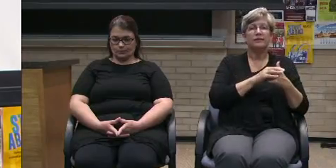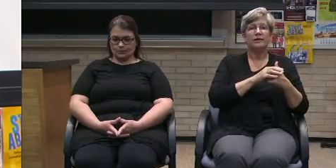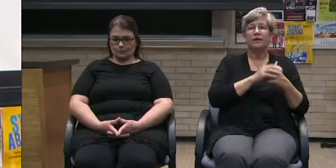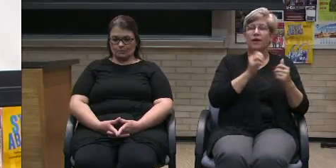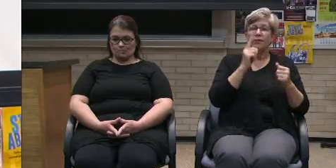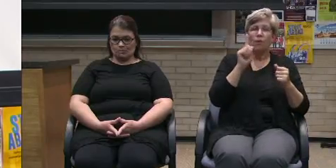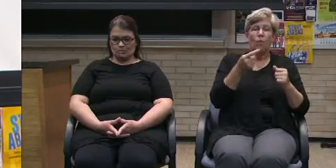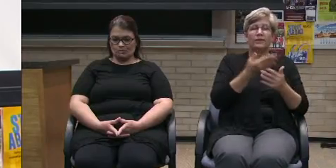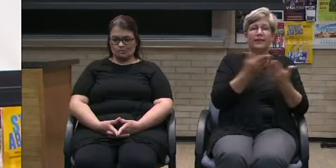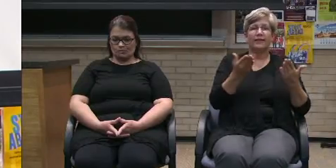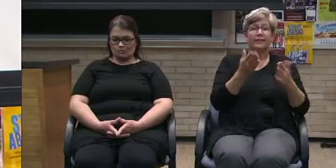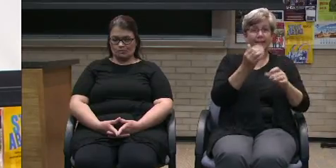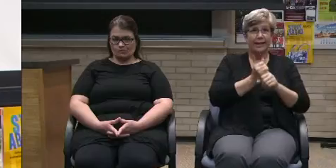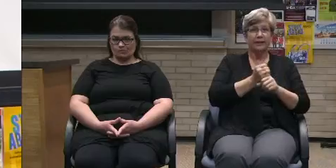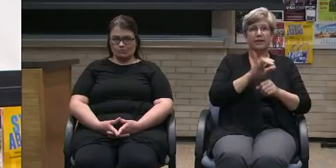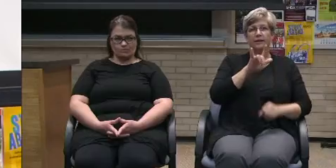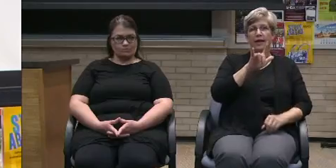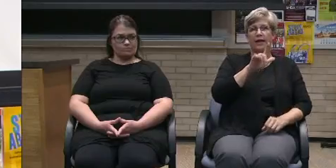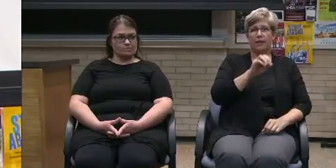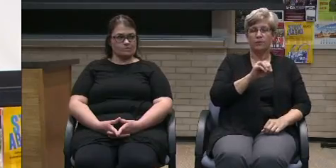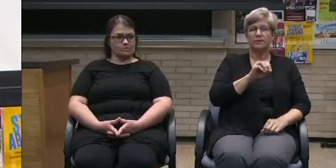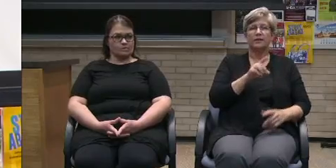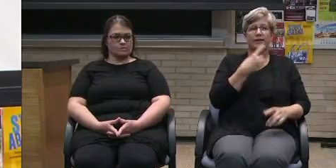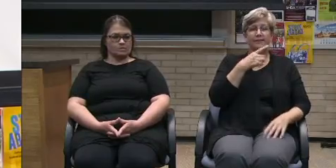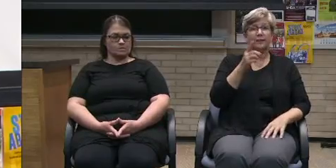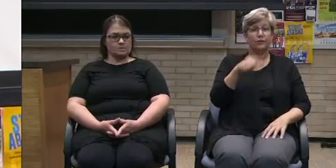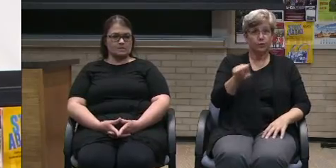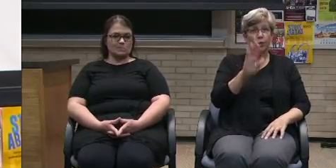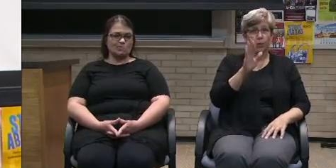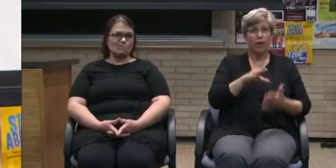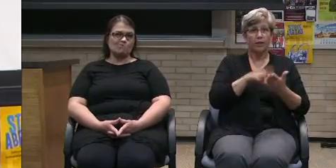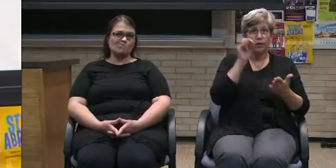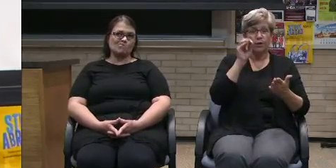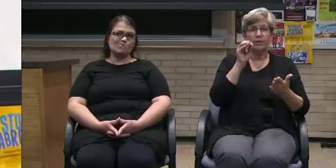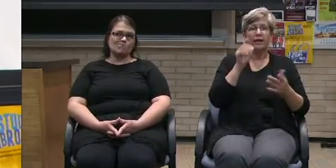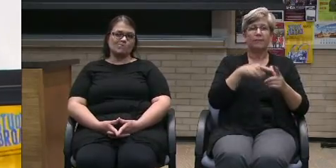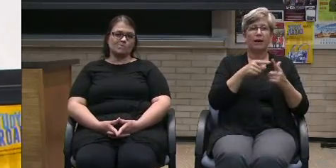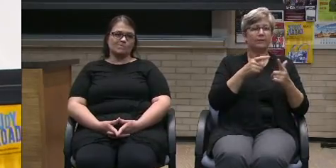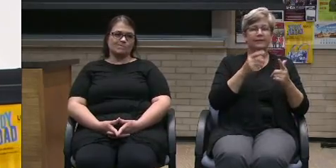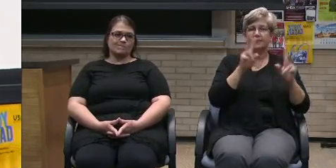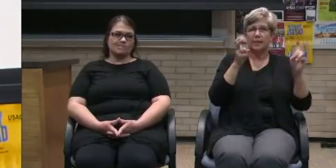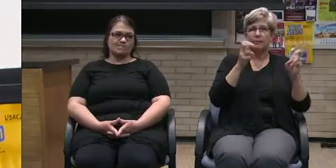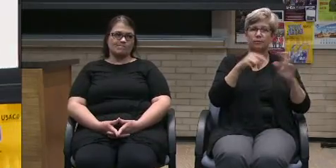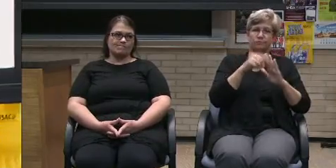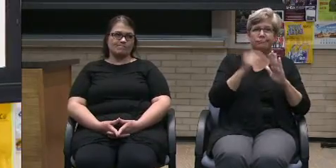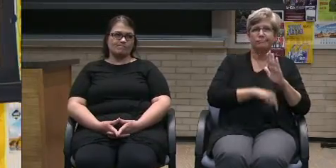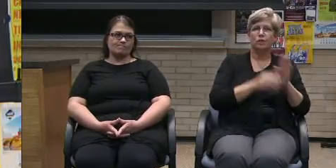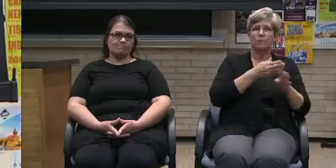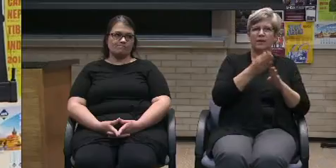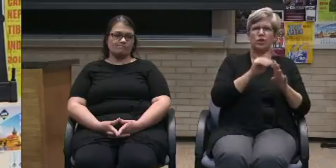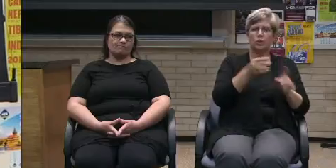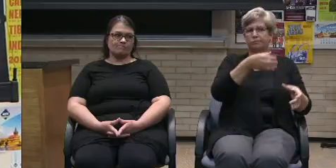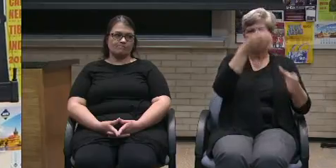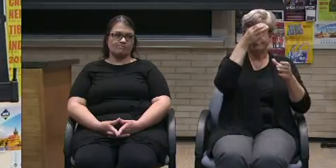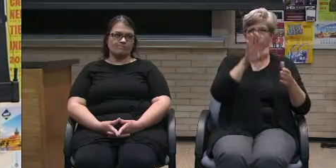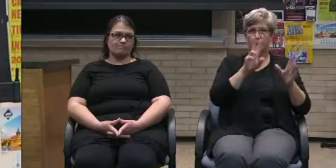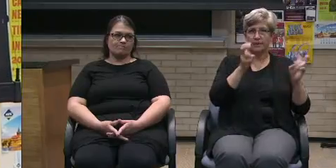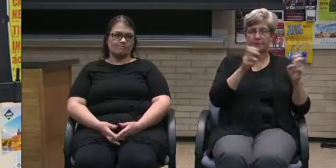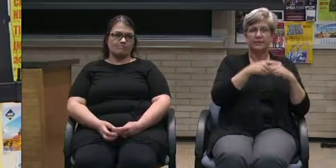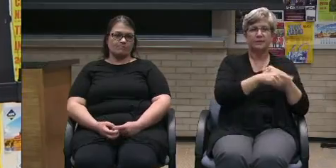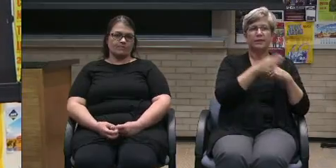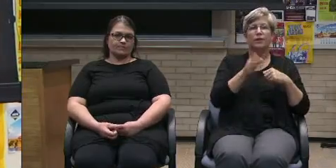student gets are the ILOs. And I said, you are going to learn about a subject deeply. That's your major. You are going to learn how